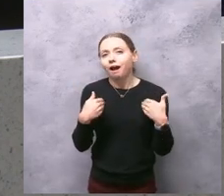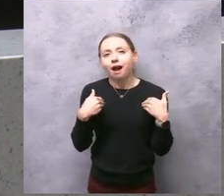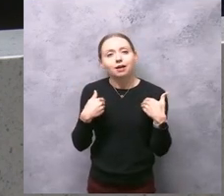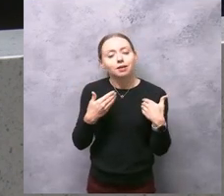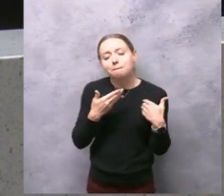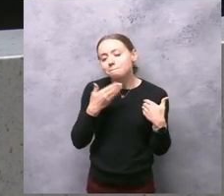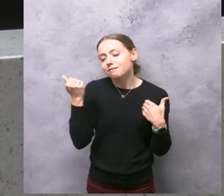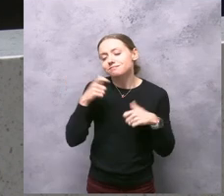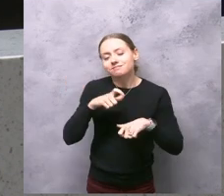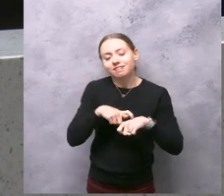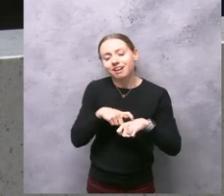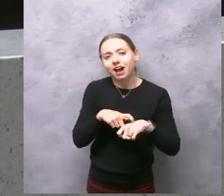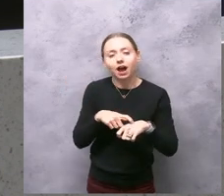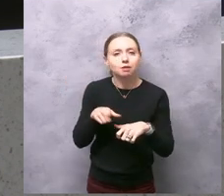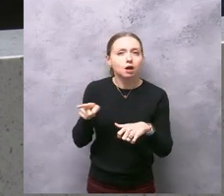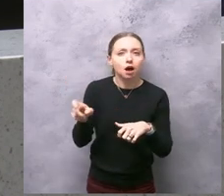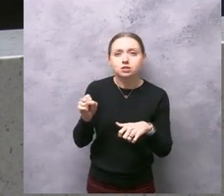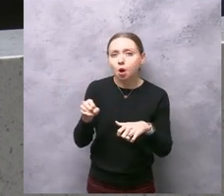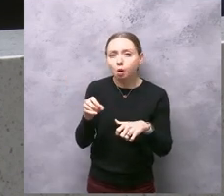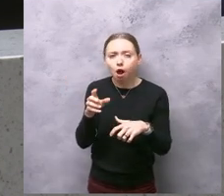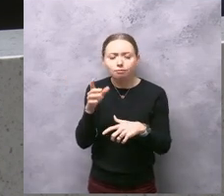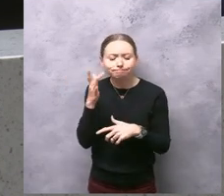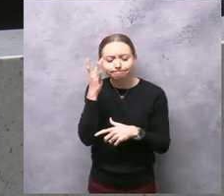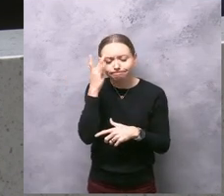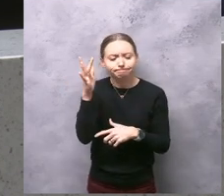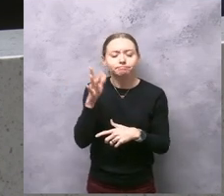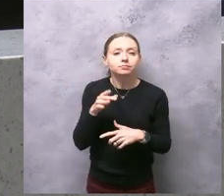So insightful, and we spent time